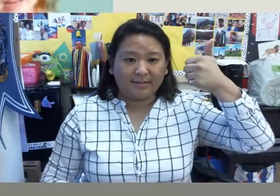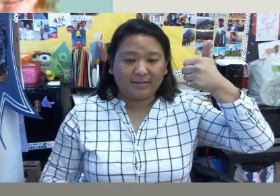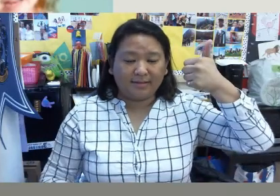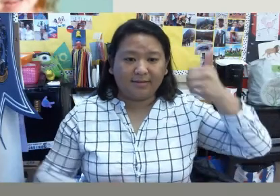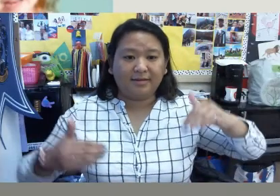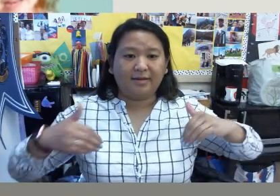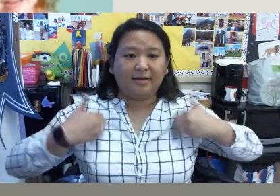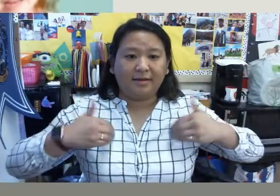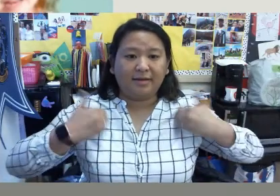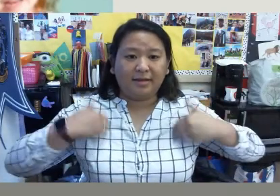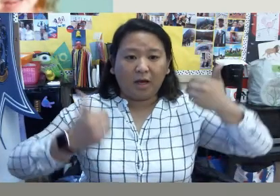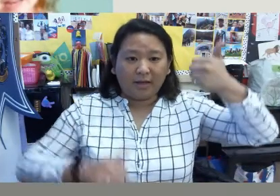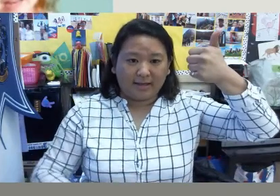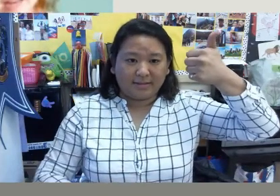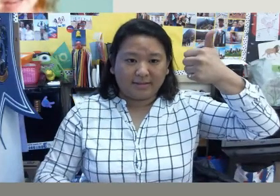Youngest.